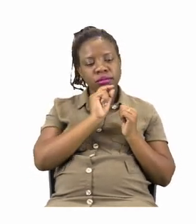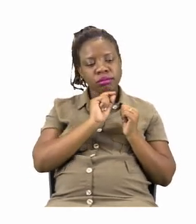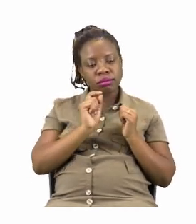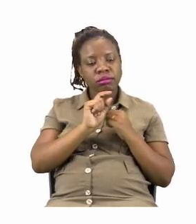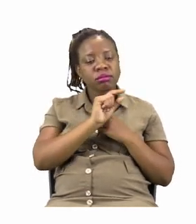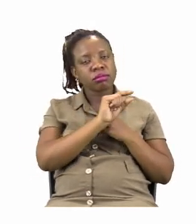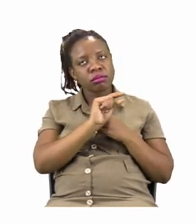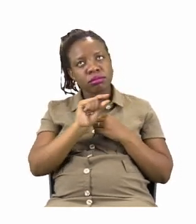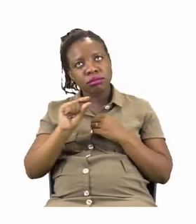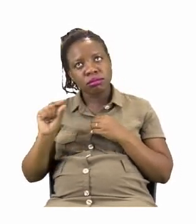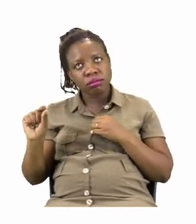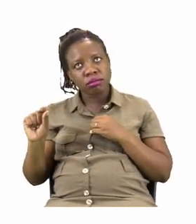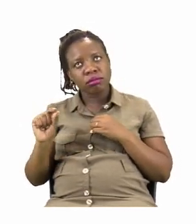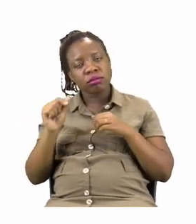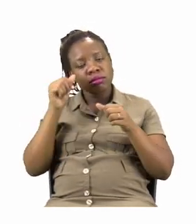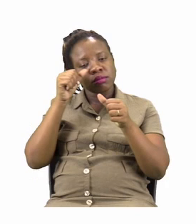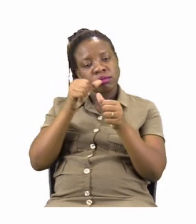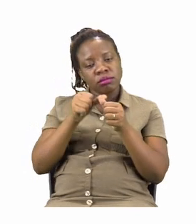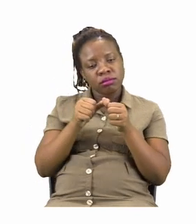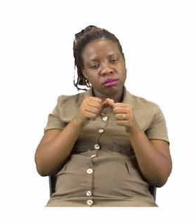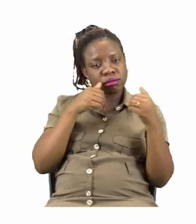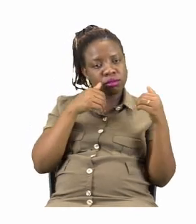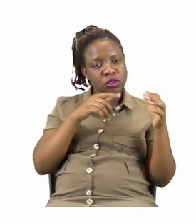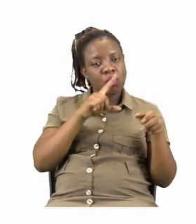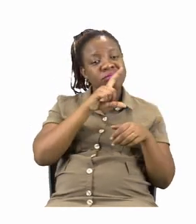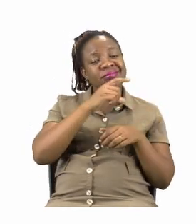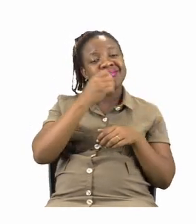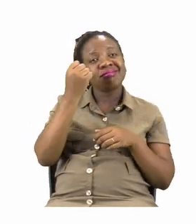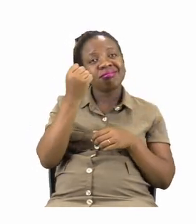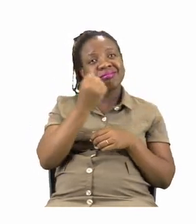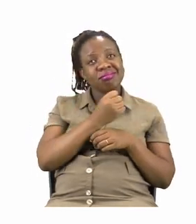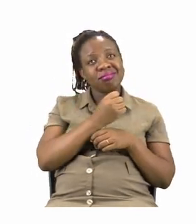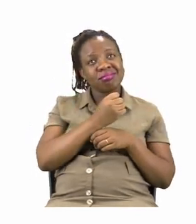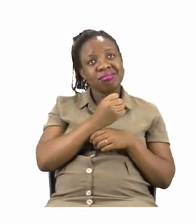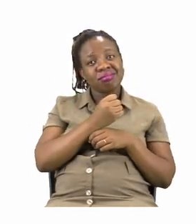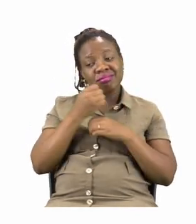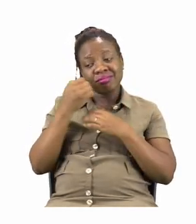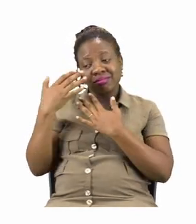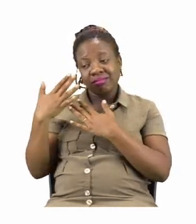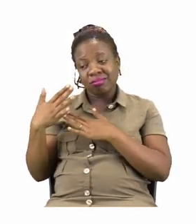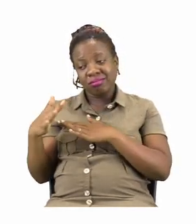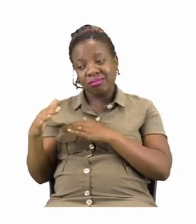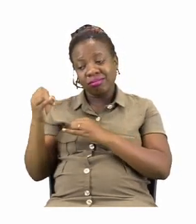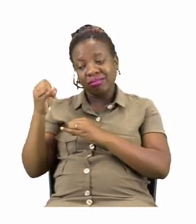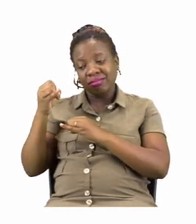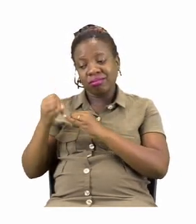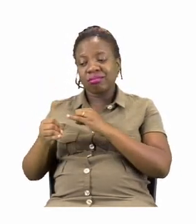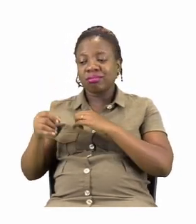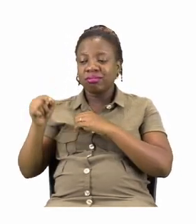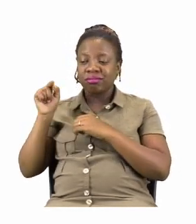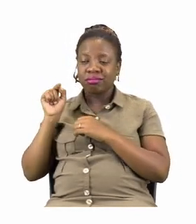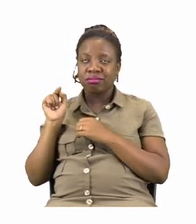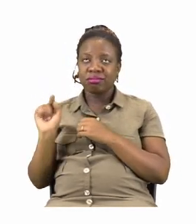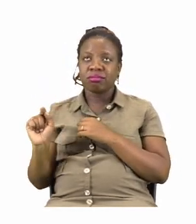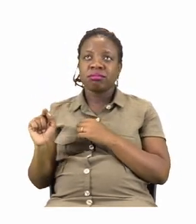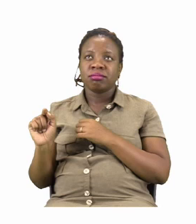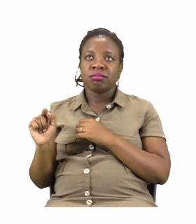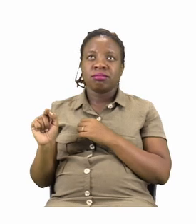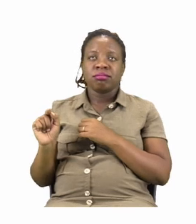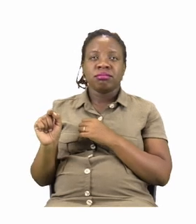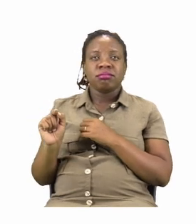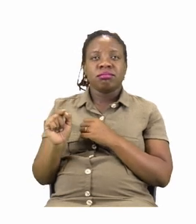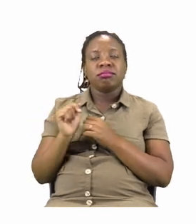it always starts with a capital letter and it always ends with a full